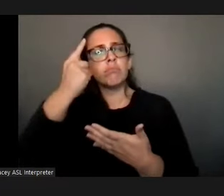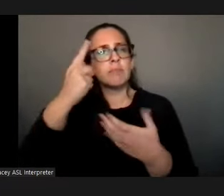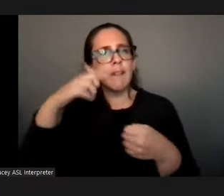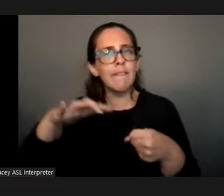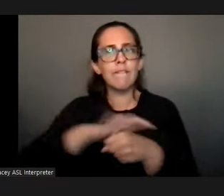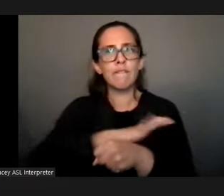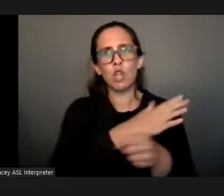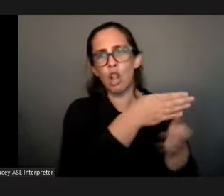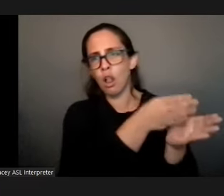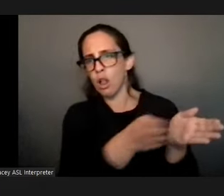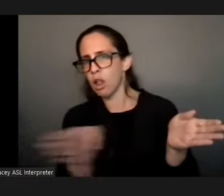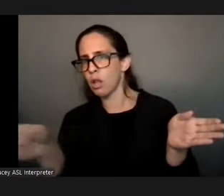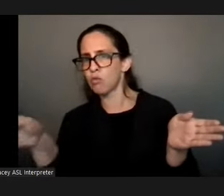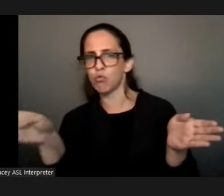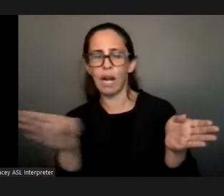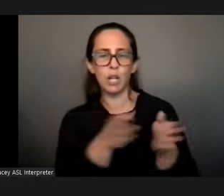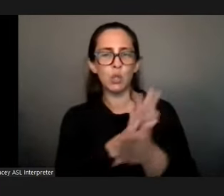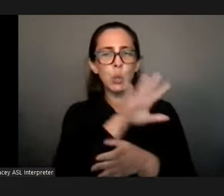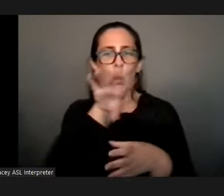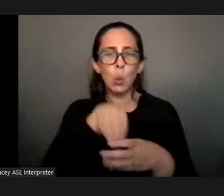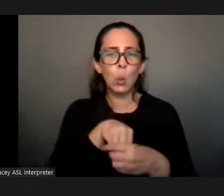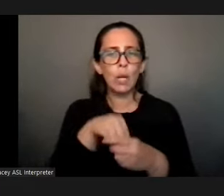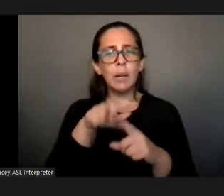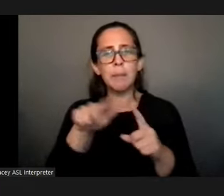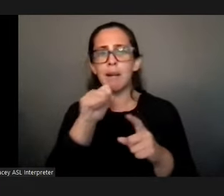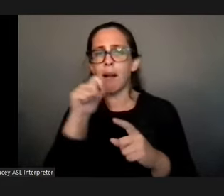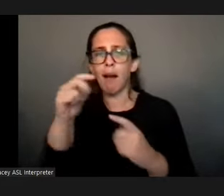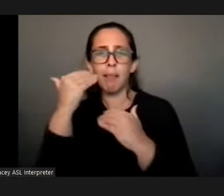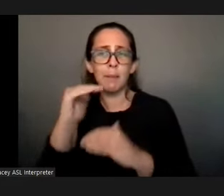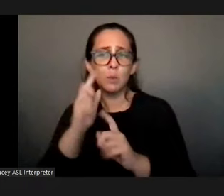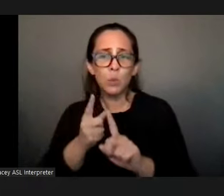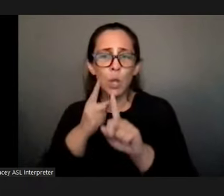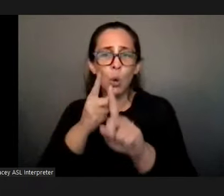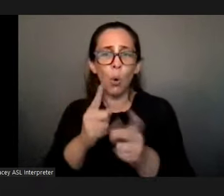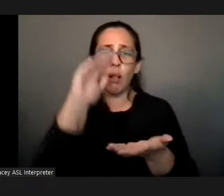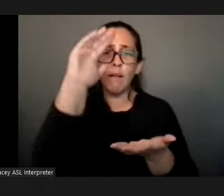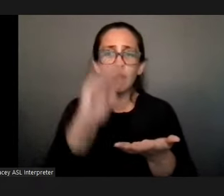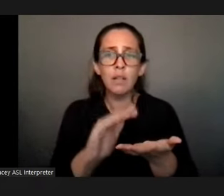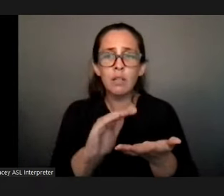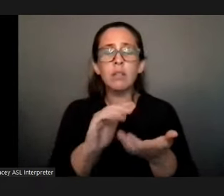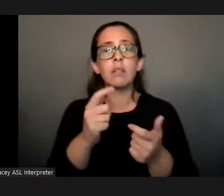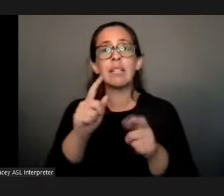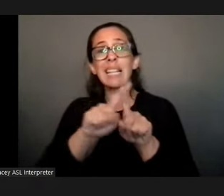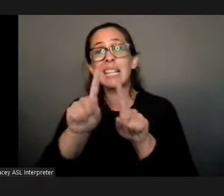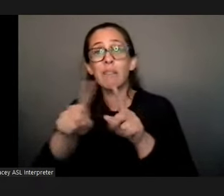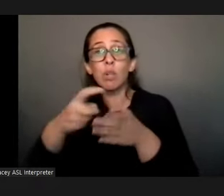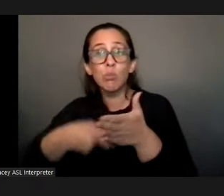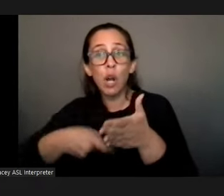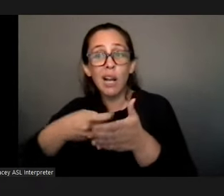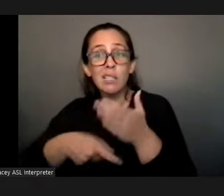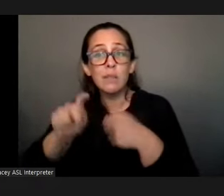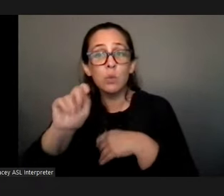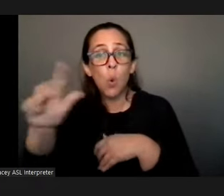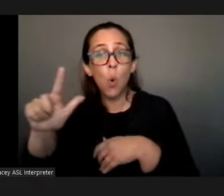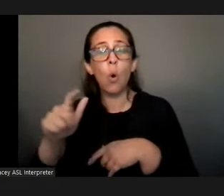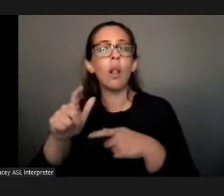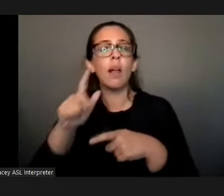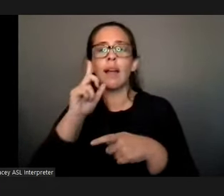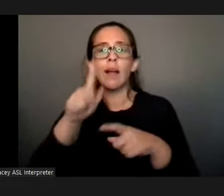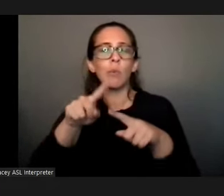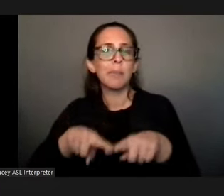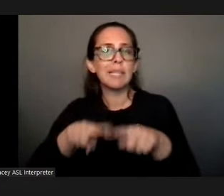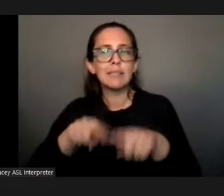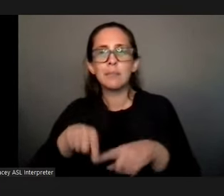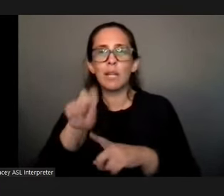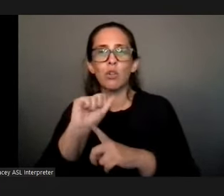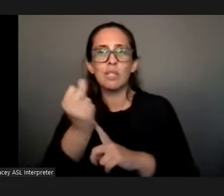environmental effects, including but not limited to congestion reduction, that different toll rates may cause. Toll rates will differ in each scenario depending